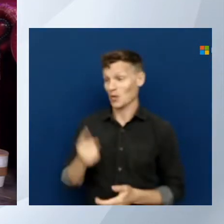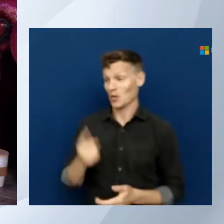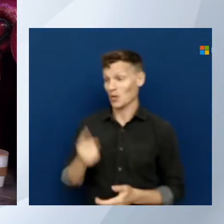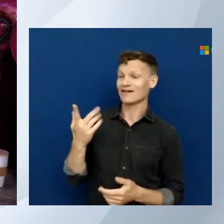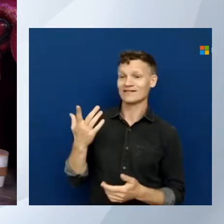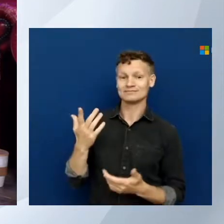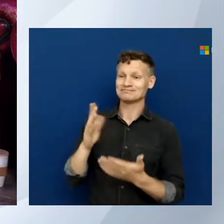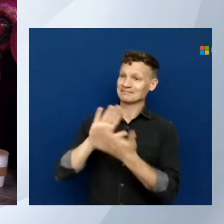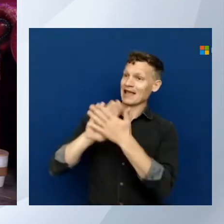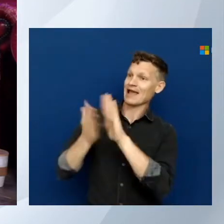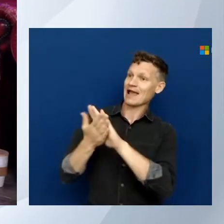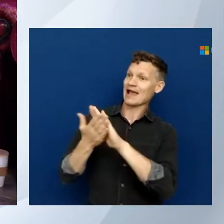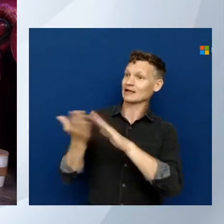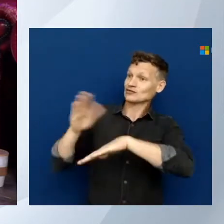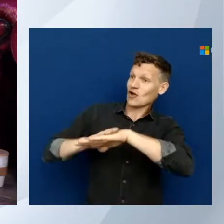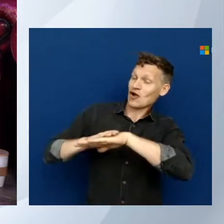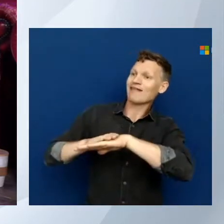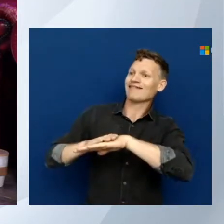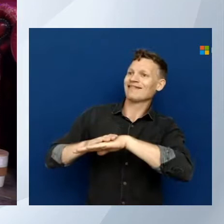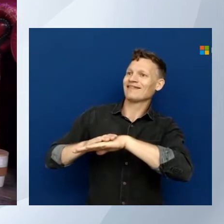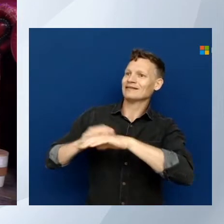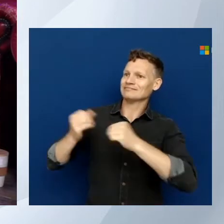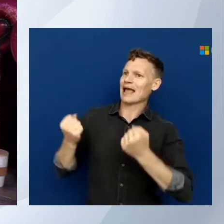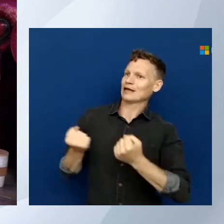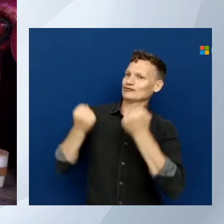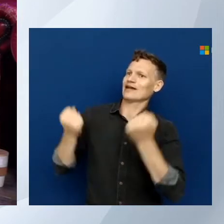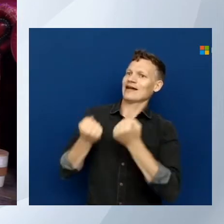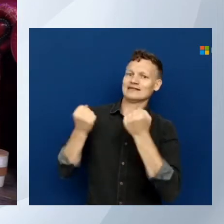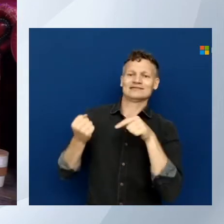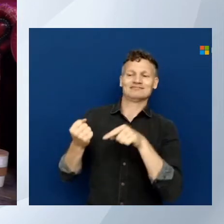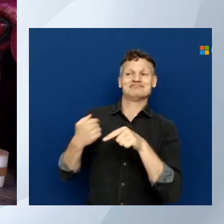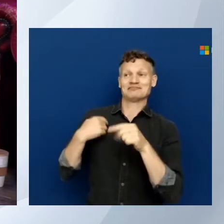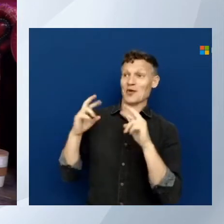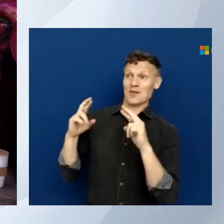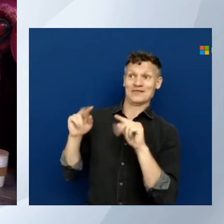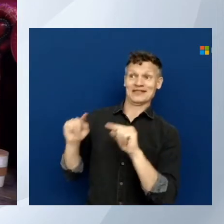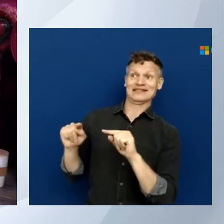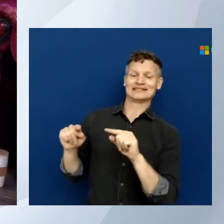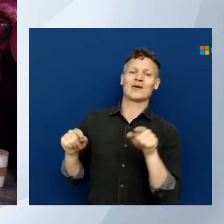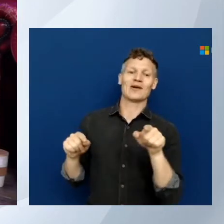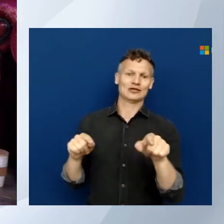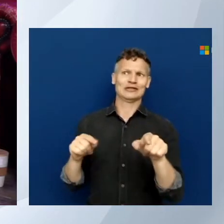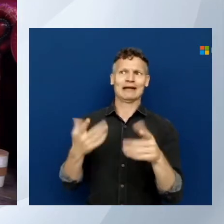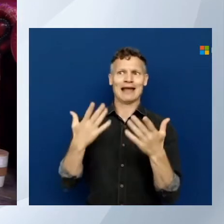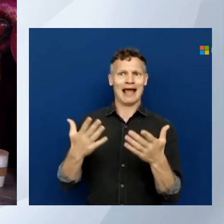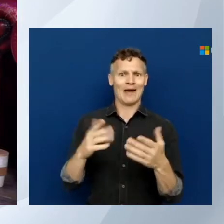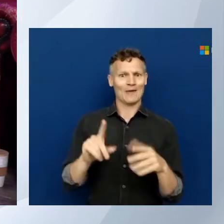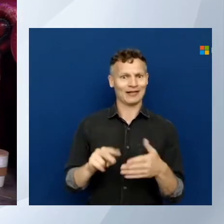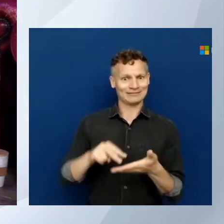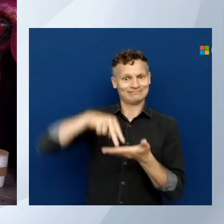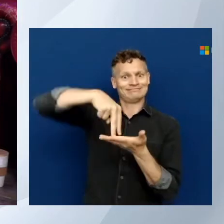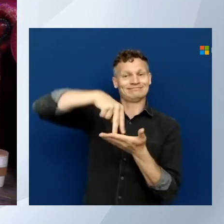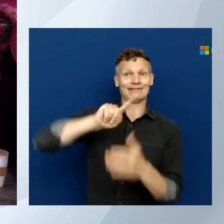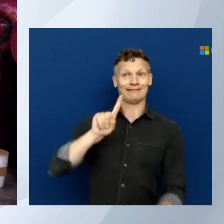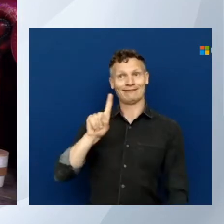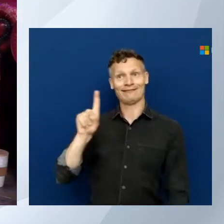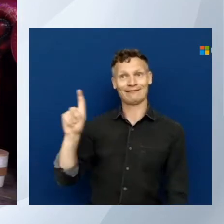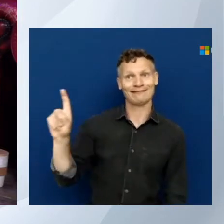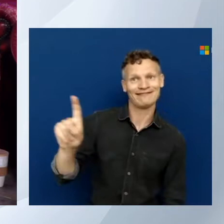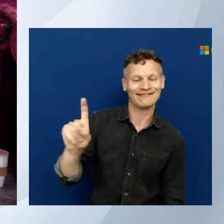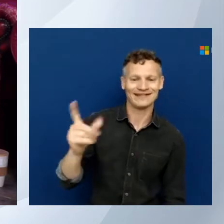I'm hoping for that. So while Esther walks to the stage, because there's some mobility, and